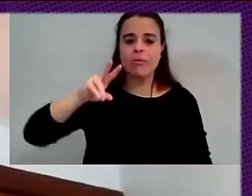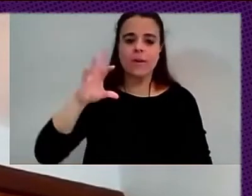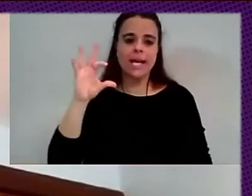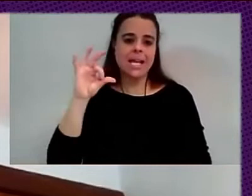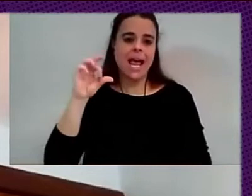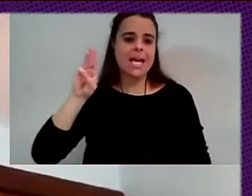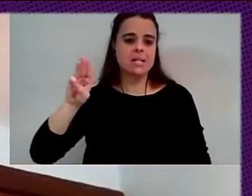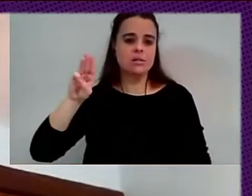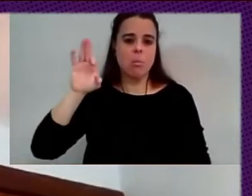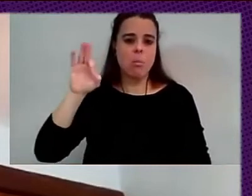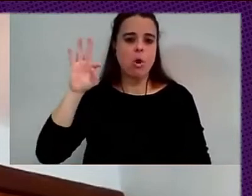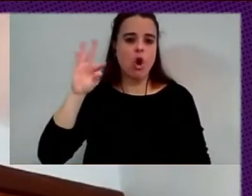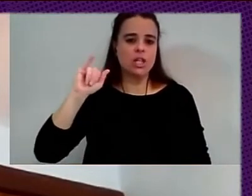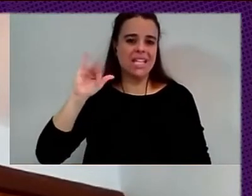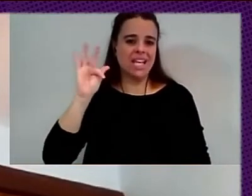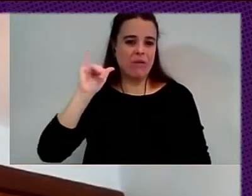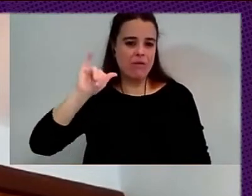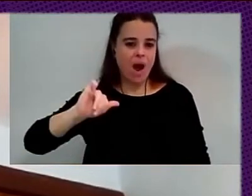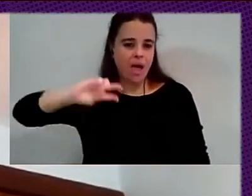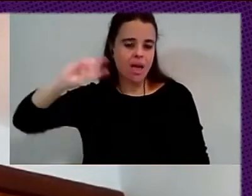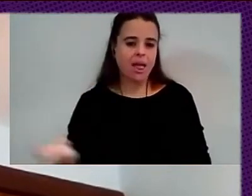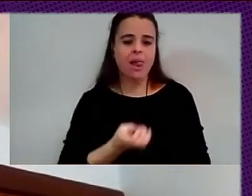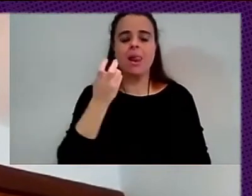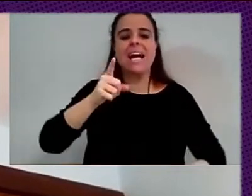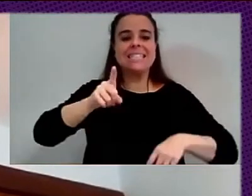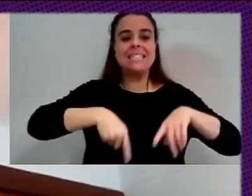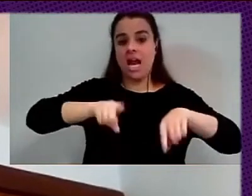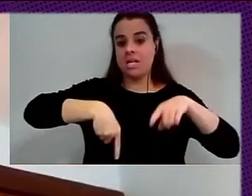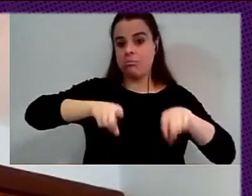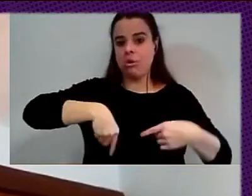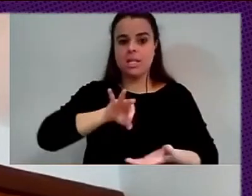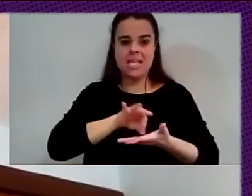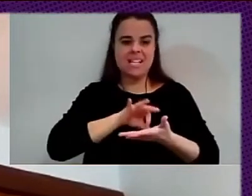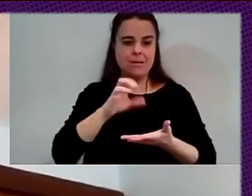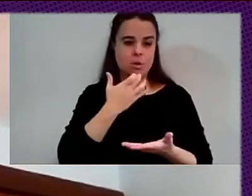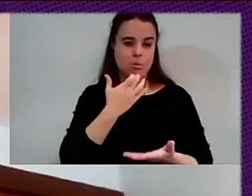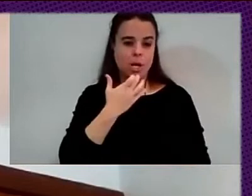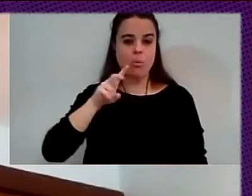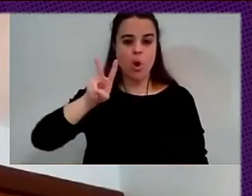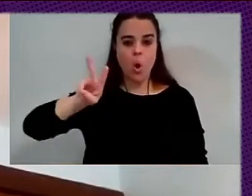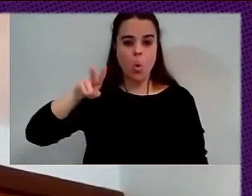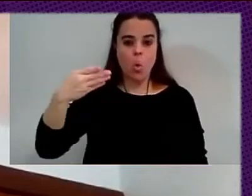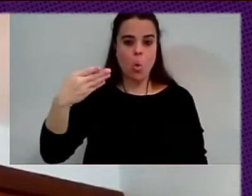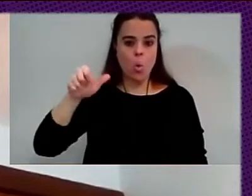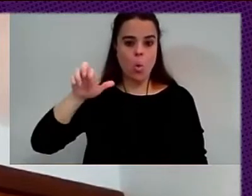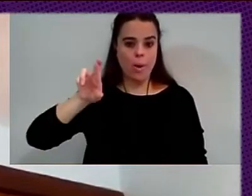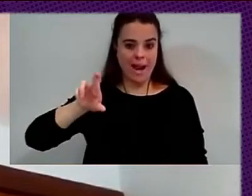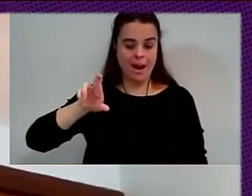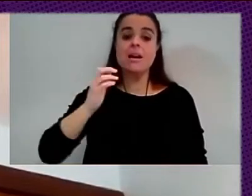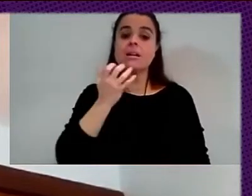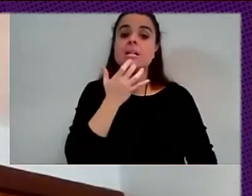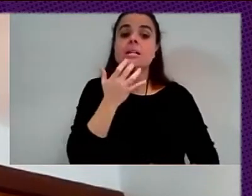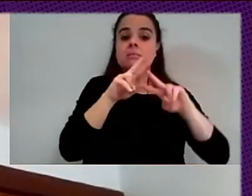Uber, Lyft, Estonian-based Bolt. If you start looking at most of the core